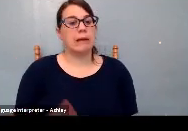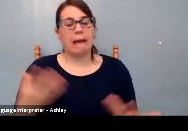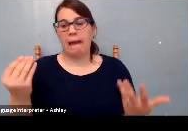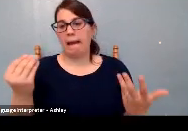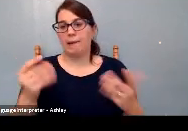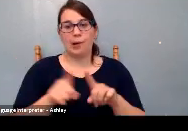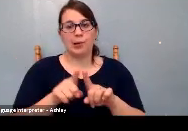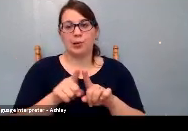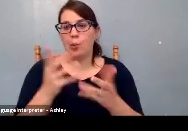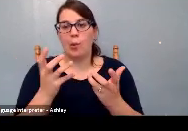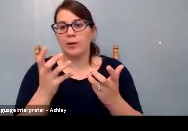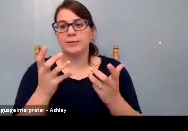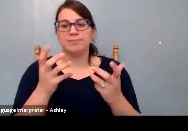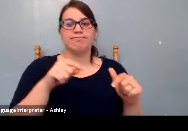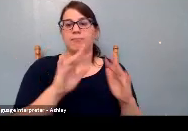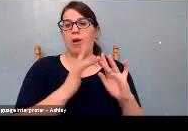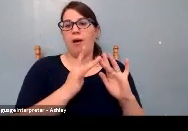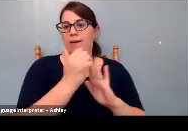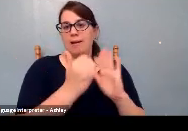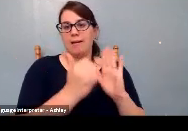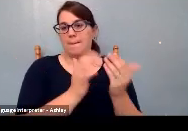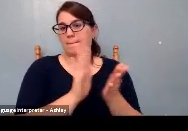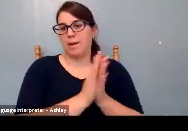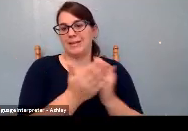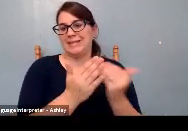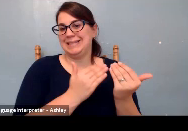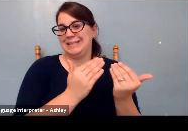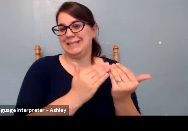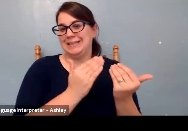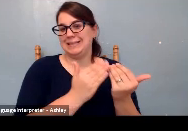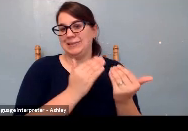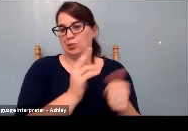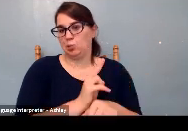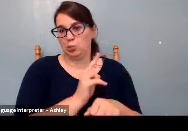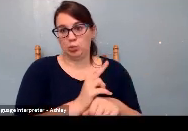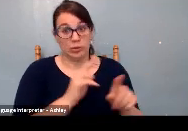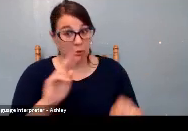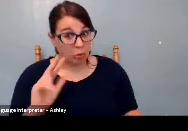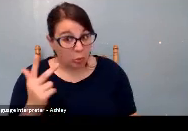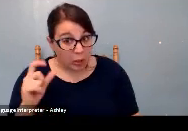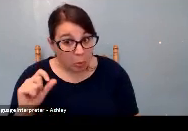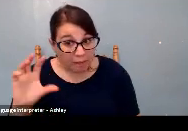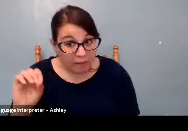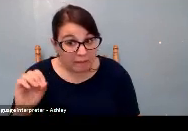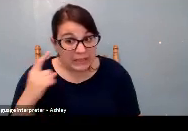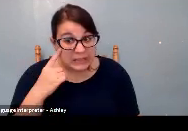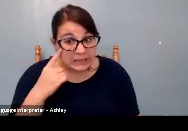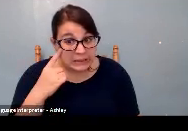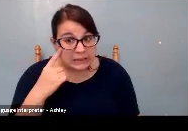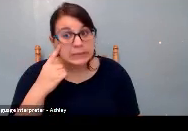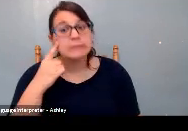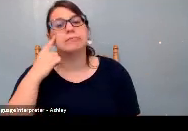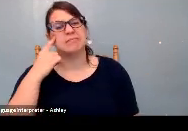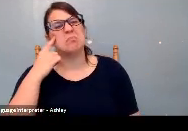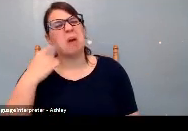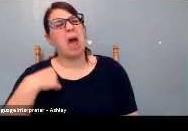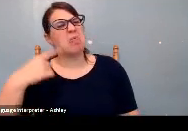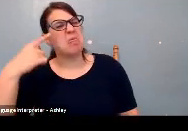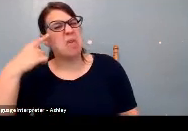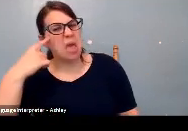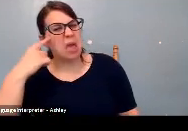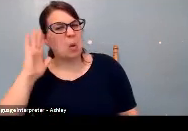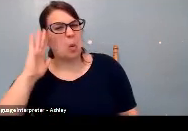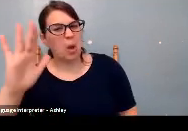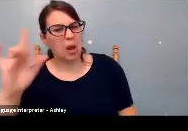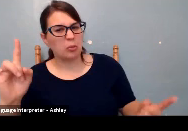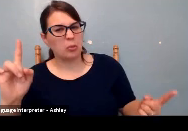the online accounts. And so I can absolutely see that this $3.50 would be reduced. I don't see it